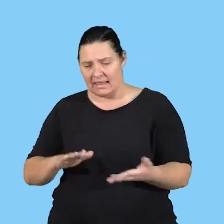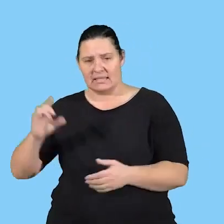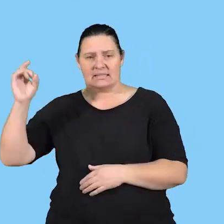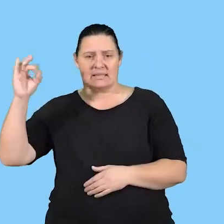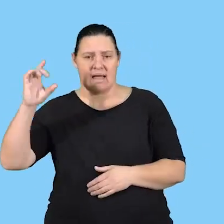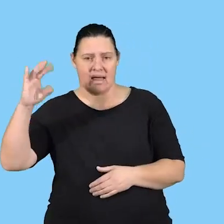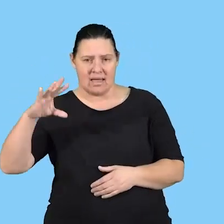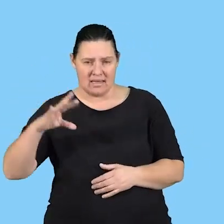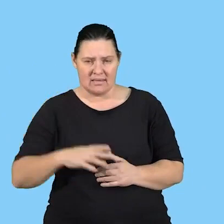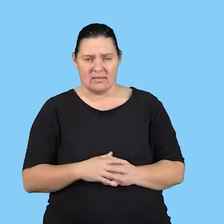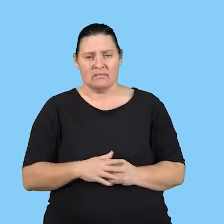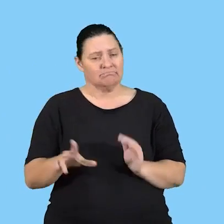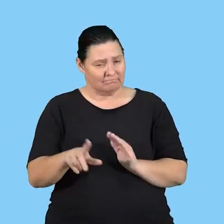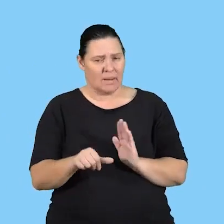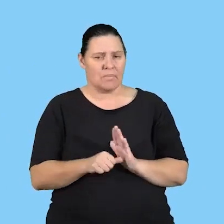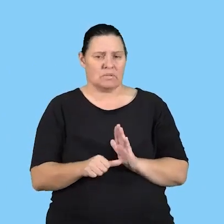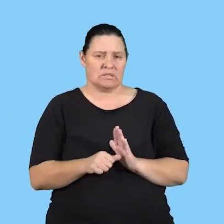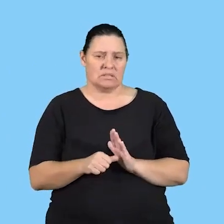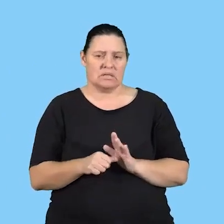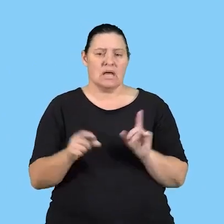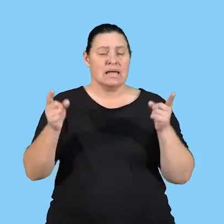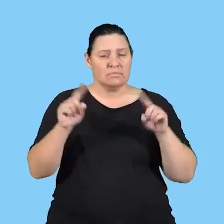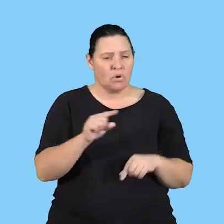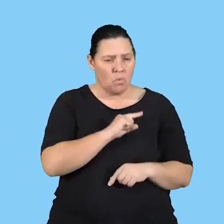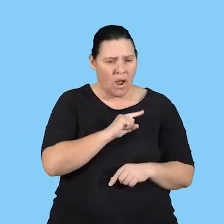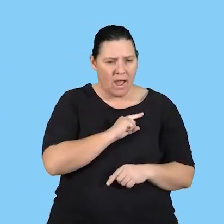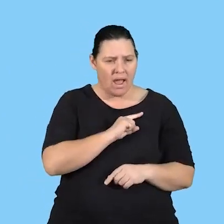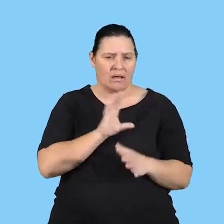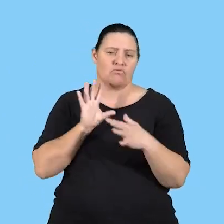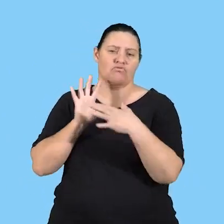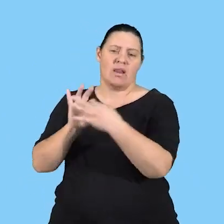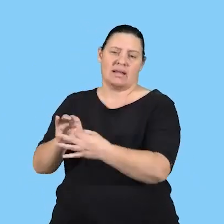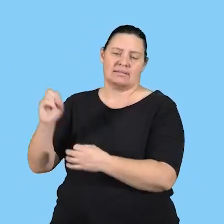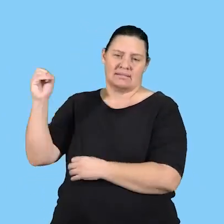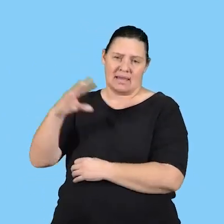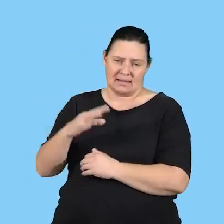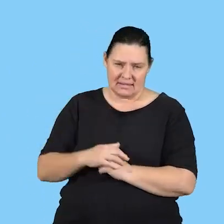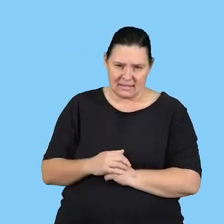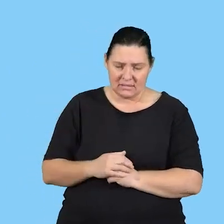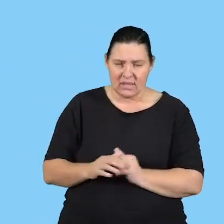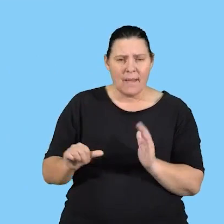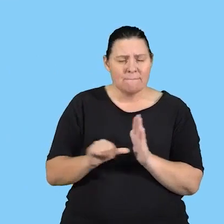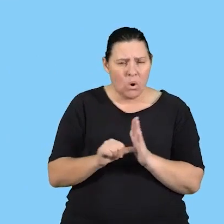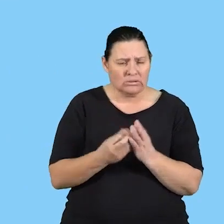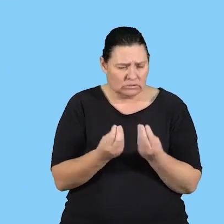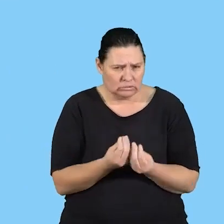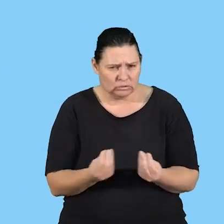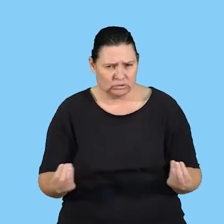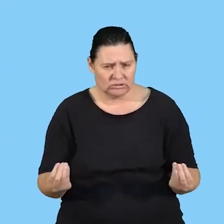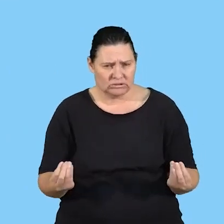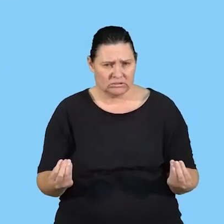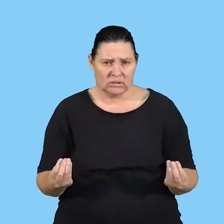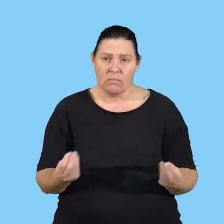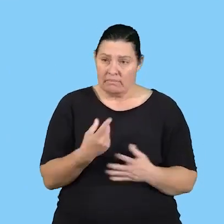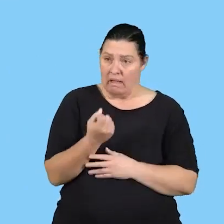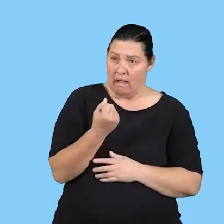star is important, especially as it relates to the sun. So it's important for children not